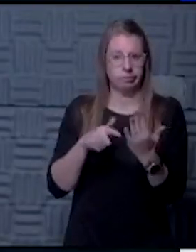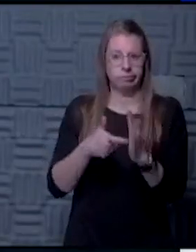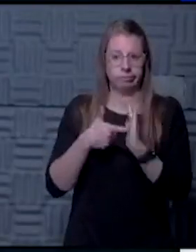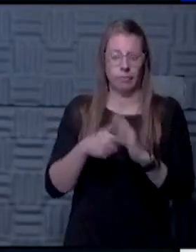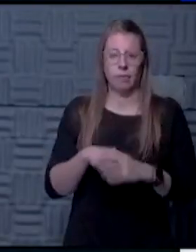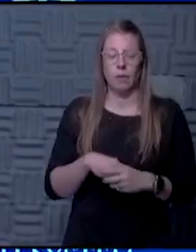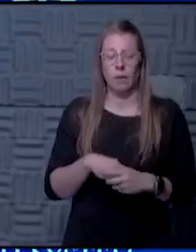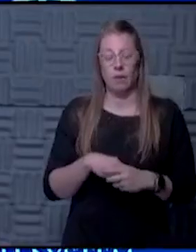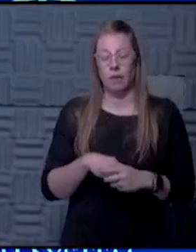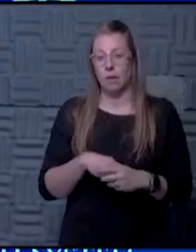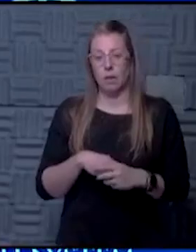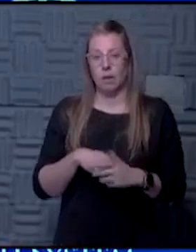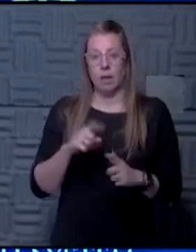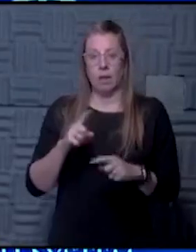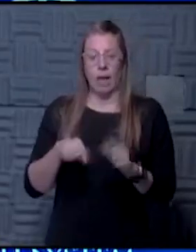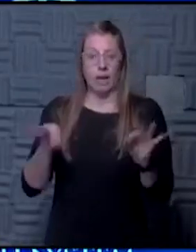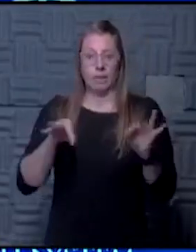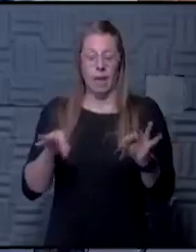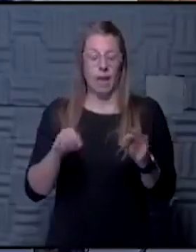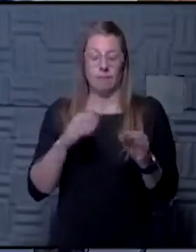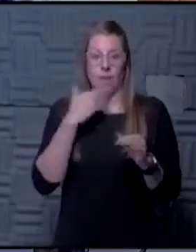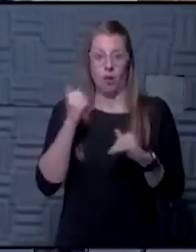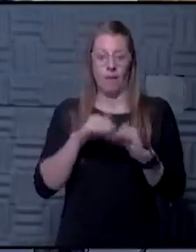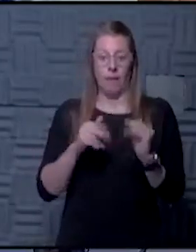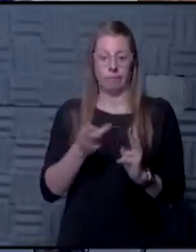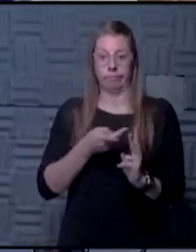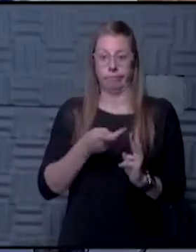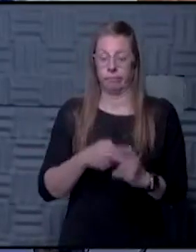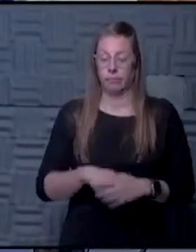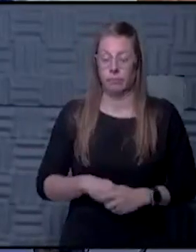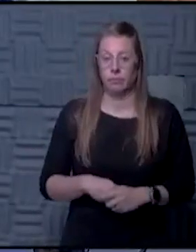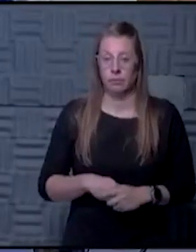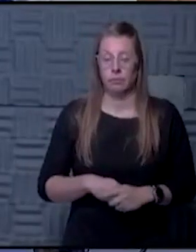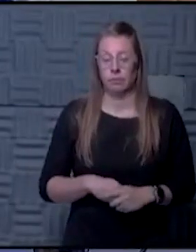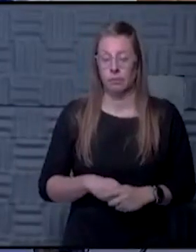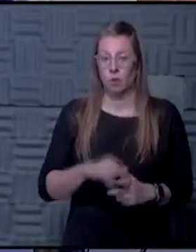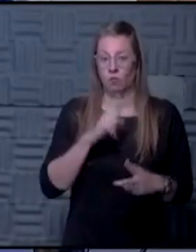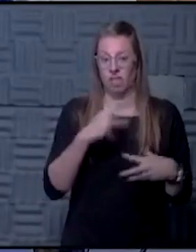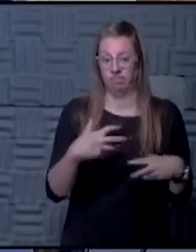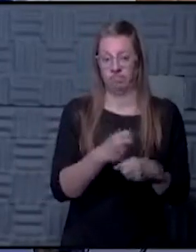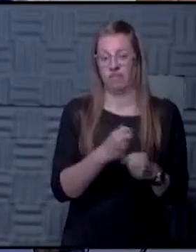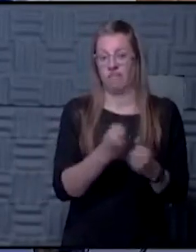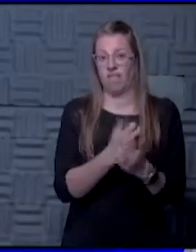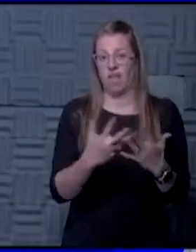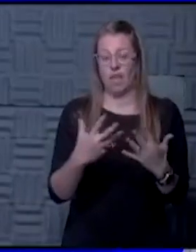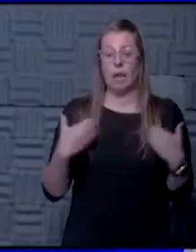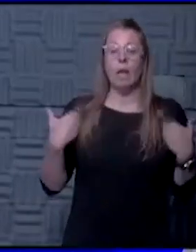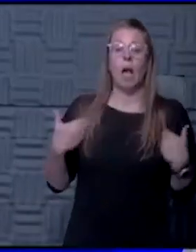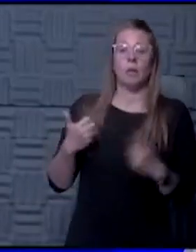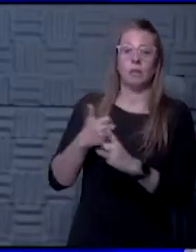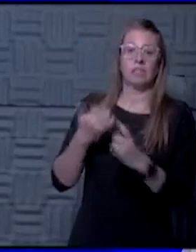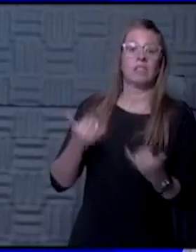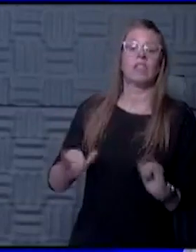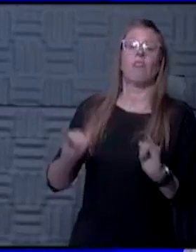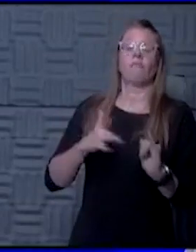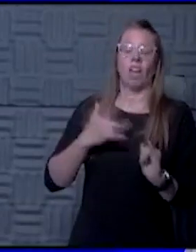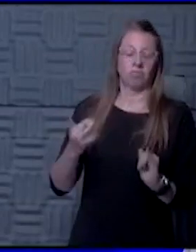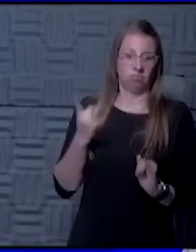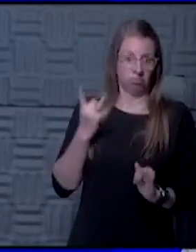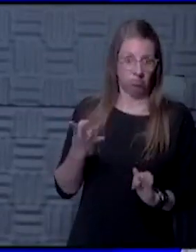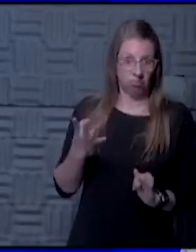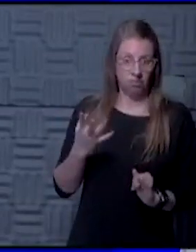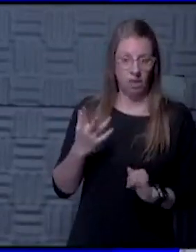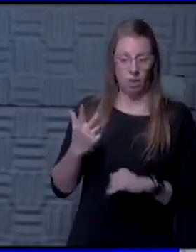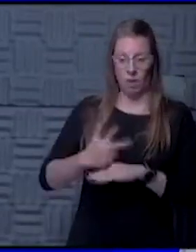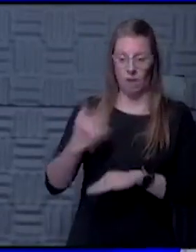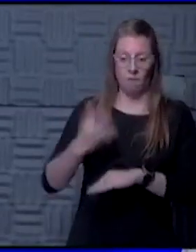I don't know if we can do much better than that. No, I think said it all. And even you, Mara, being young, you still felt horrible for those